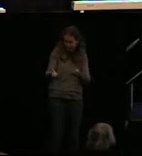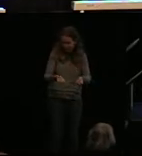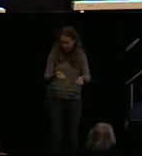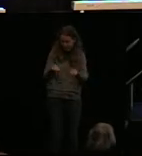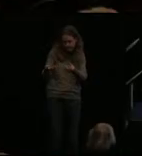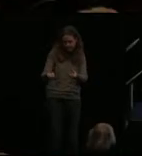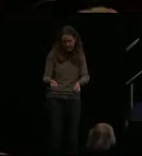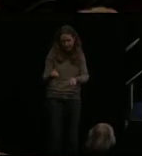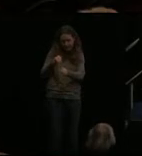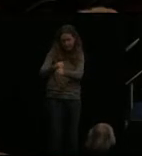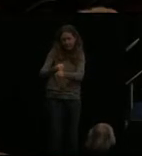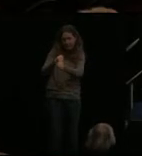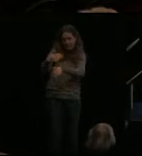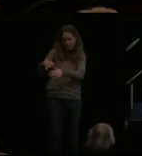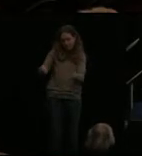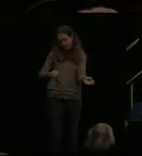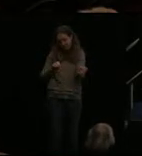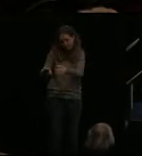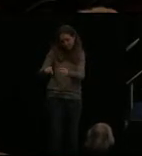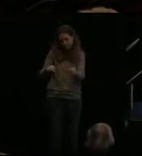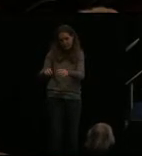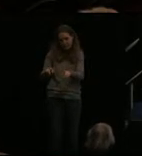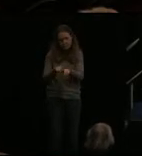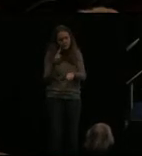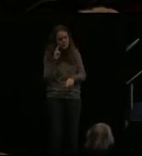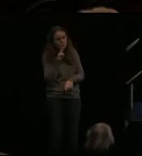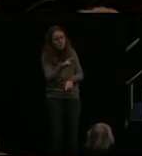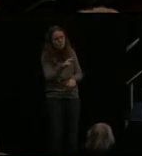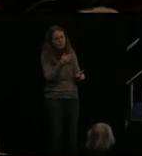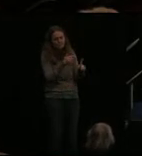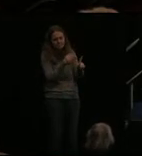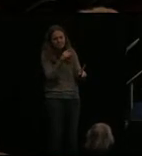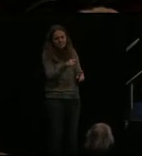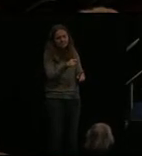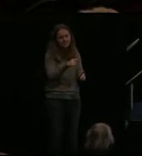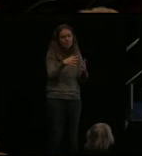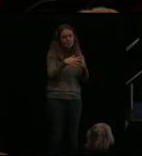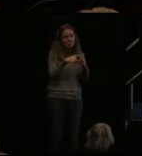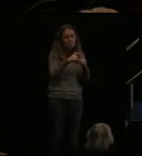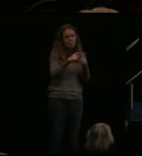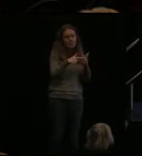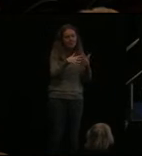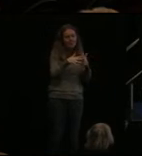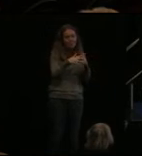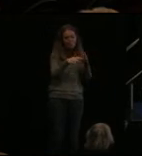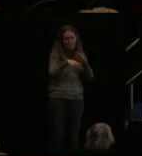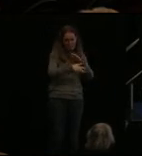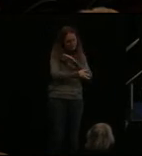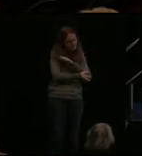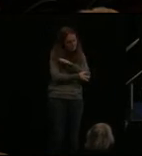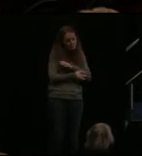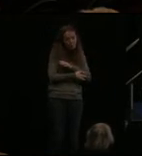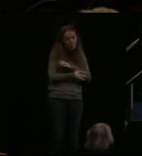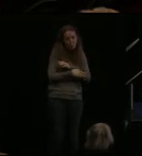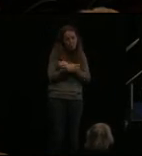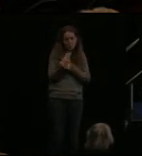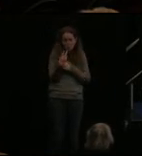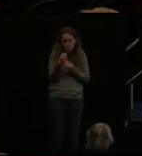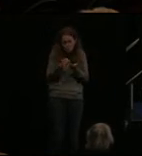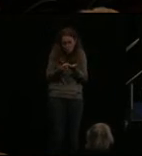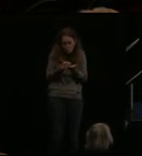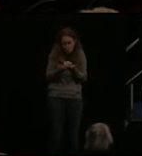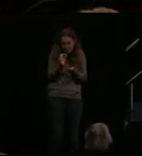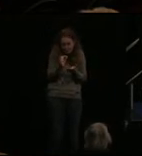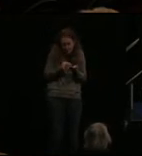treasury. He also saw a poor widow put in two very small coins.